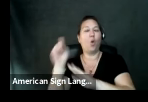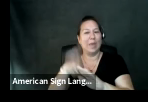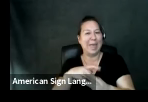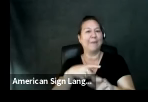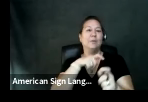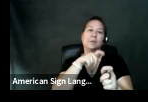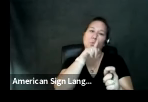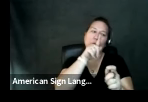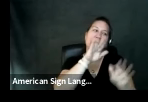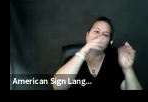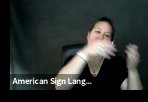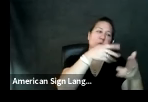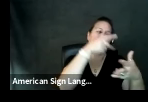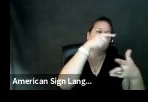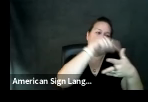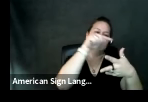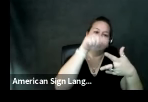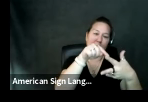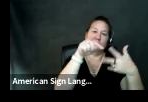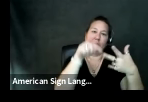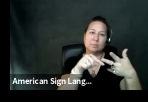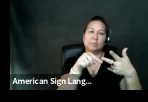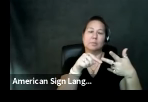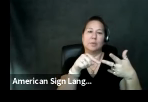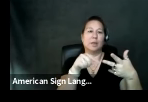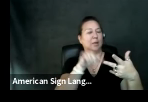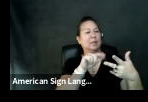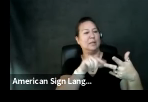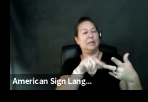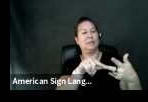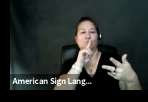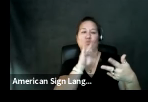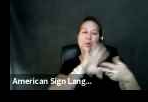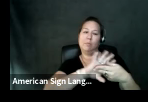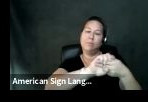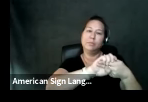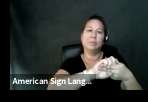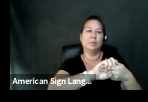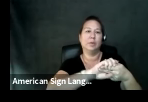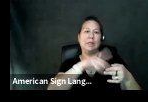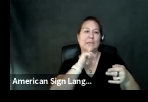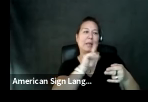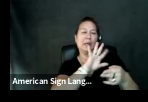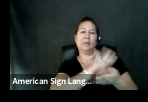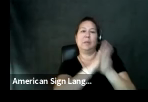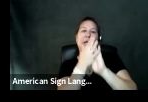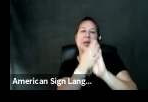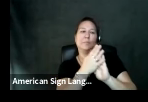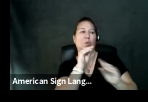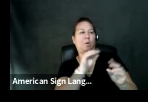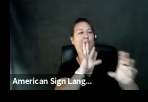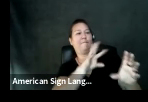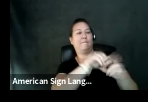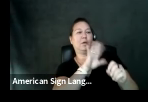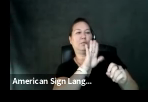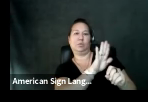sure as an IEP team that we're providing the student with the best education, the free and appropriate public education in the